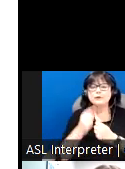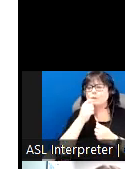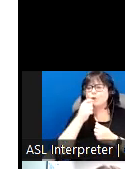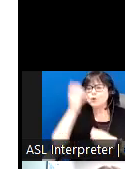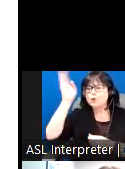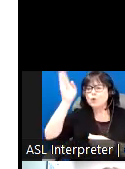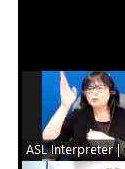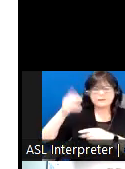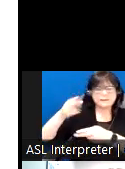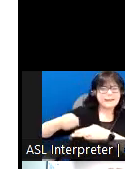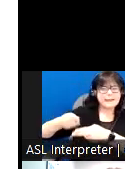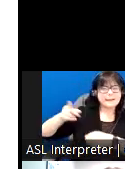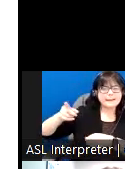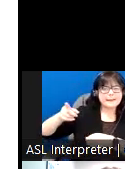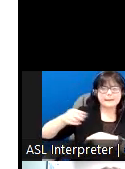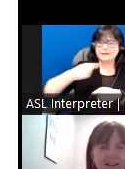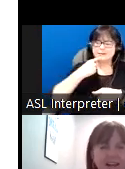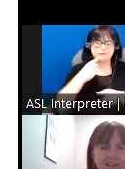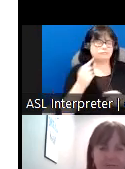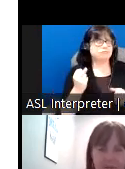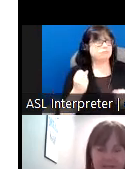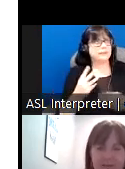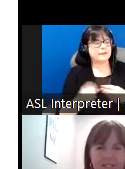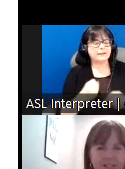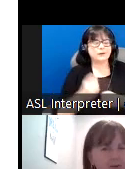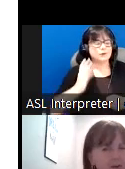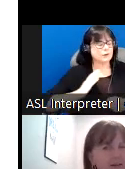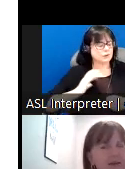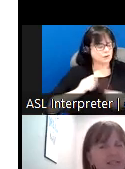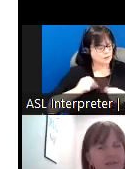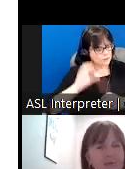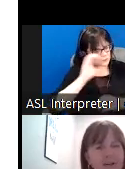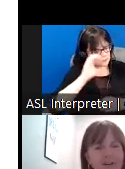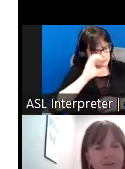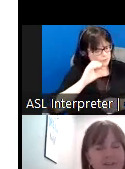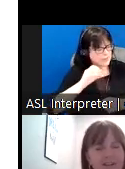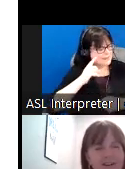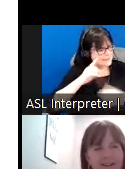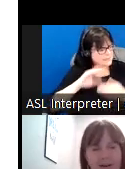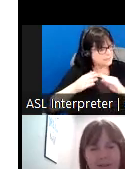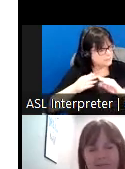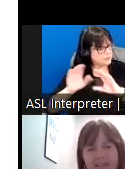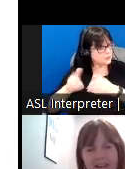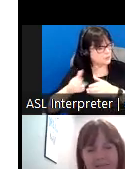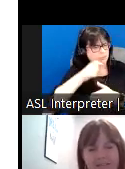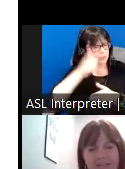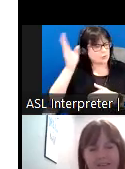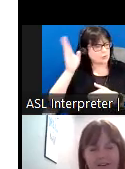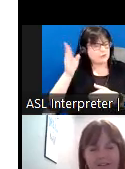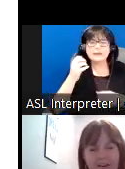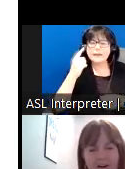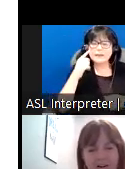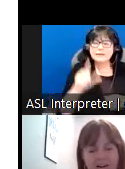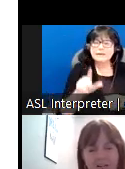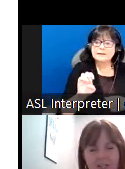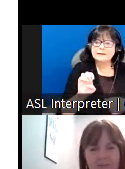that information. It was quite a few years ago, and I believe it was a community-based group, and I know that I believe Leslie Hamilton is on